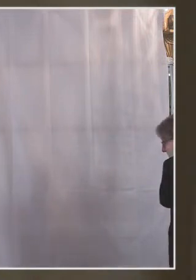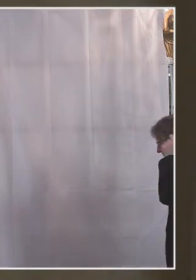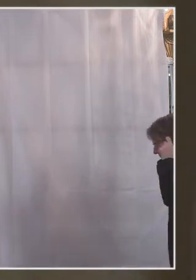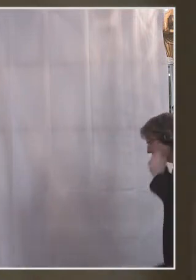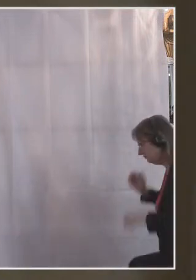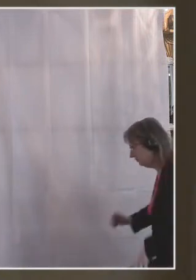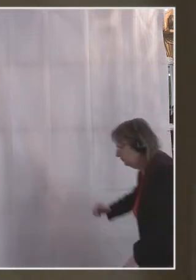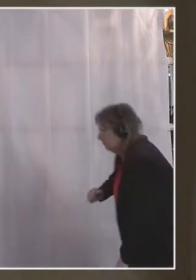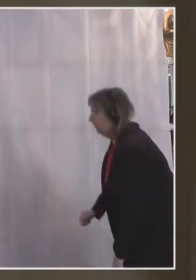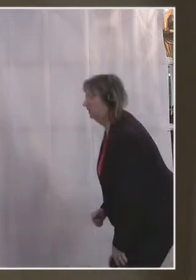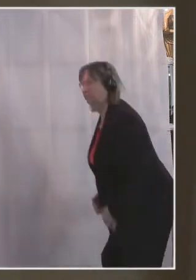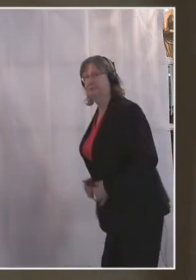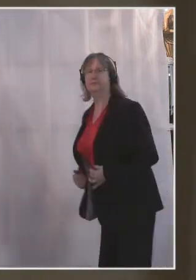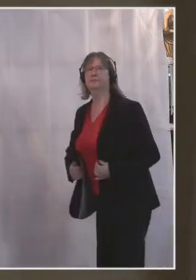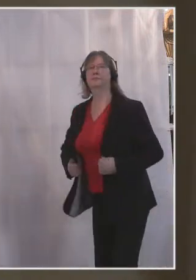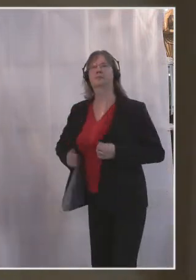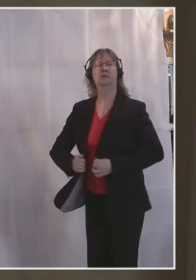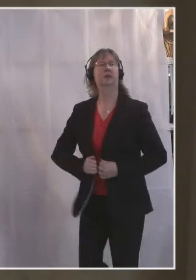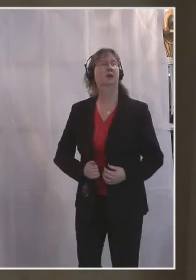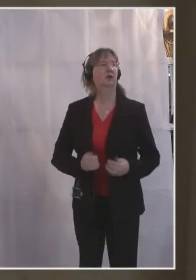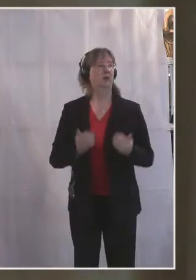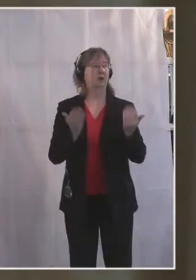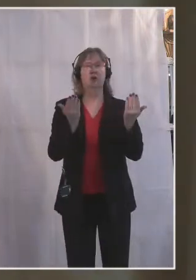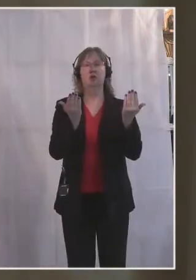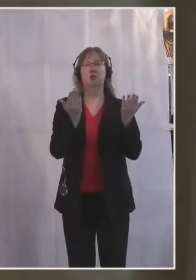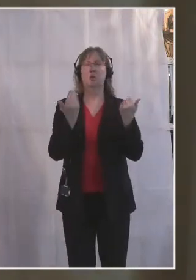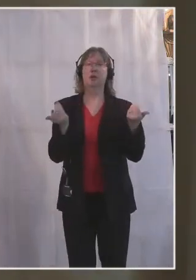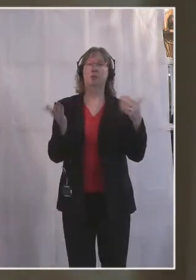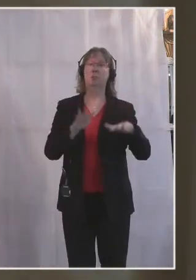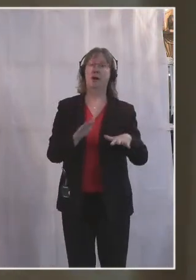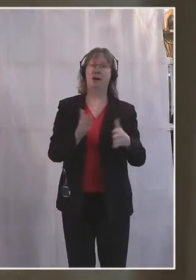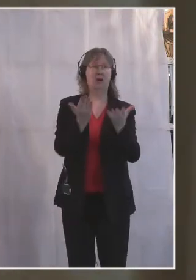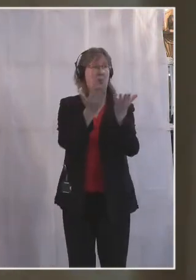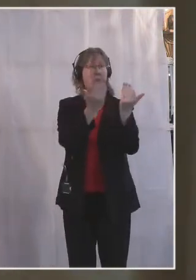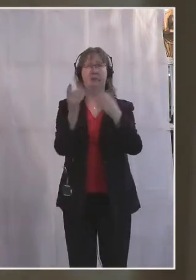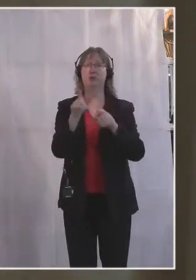And welcome back to everybody online as well.